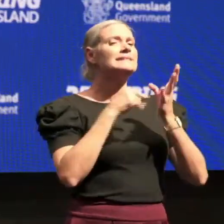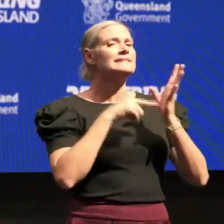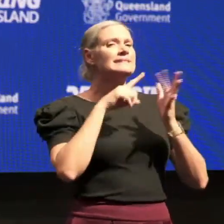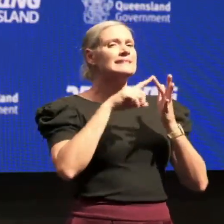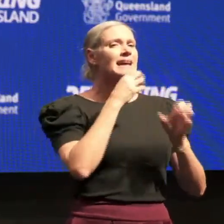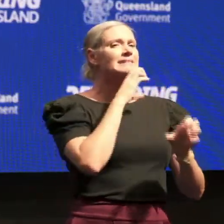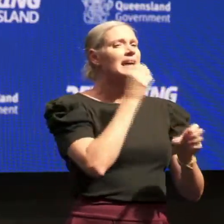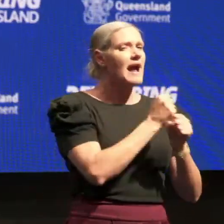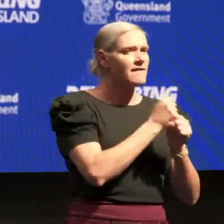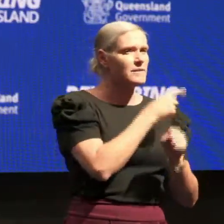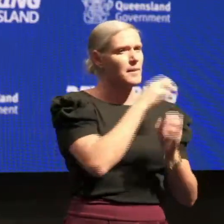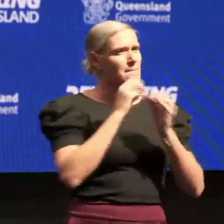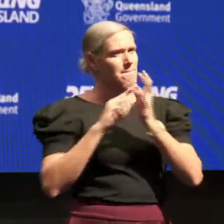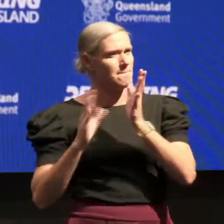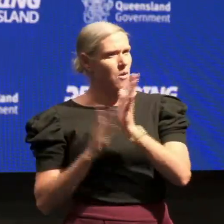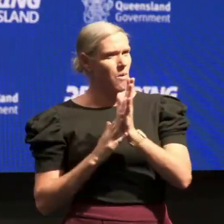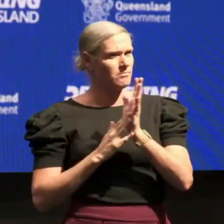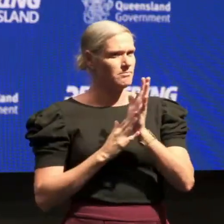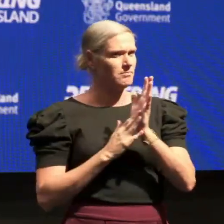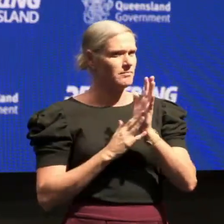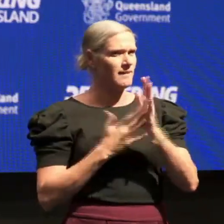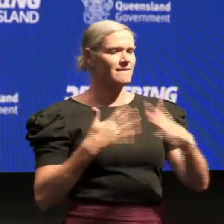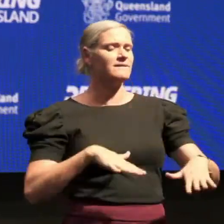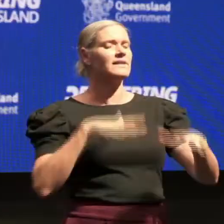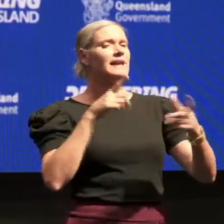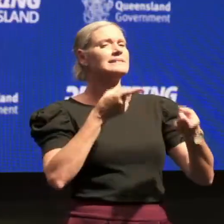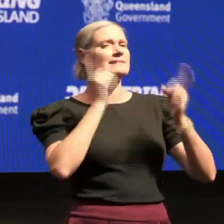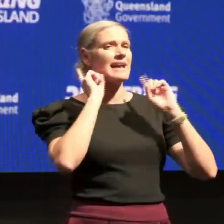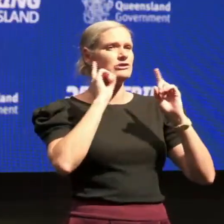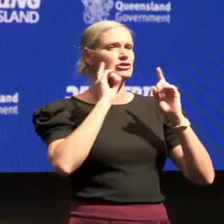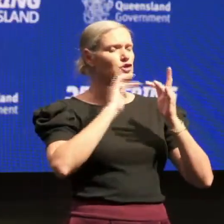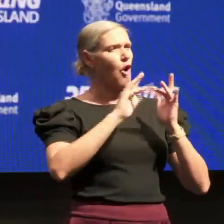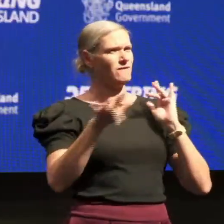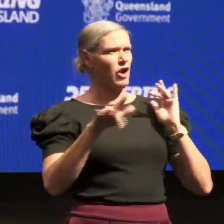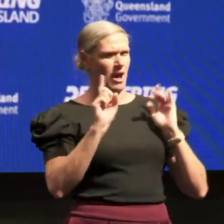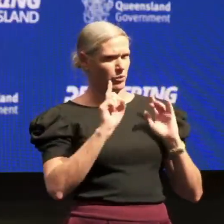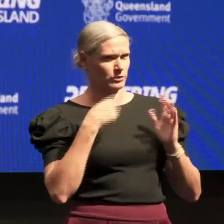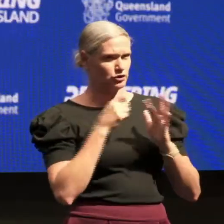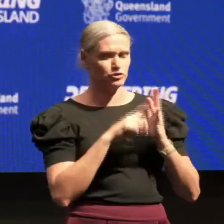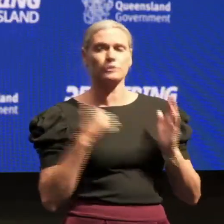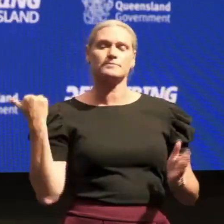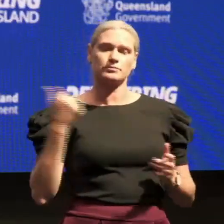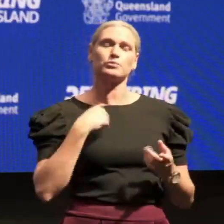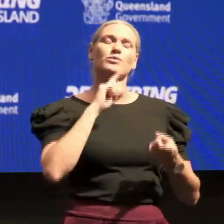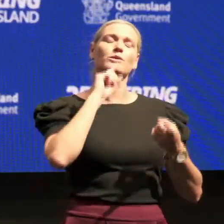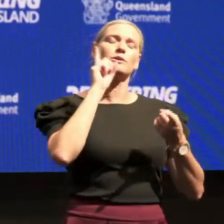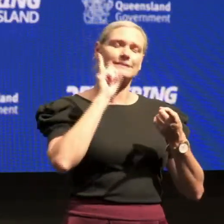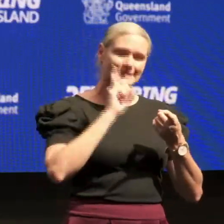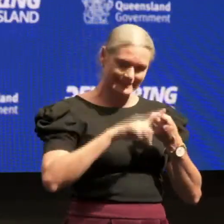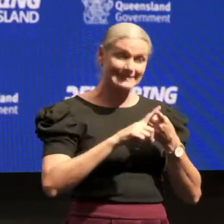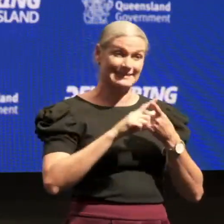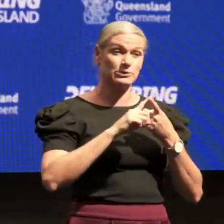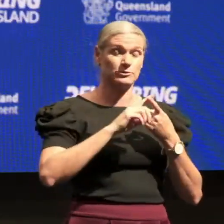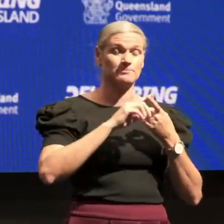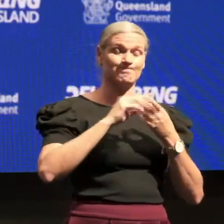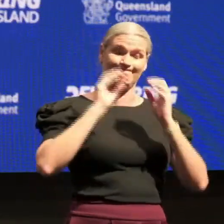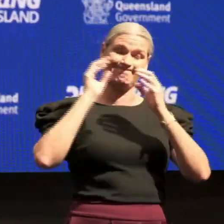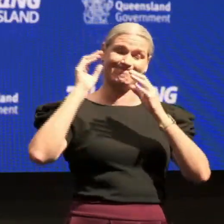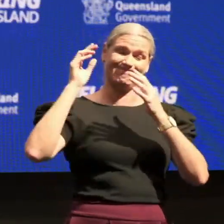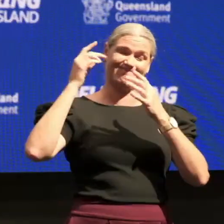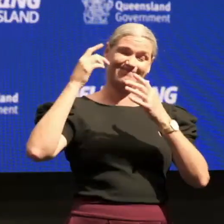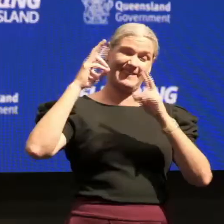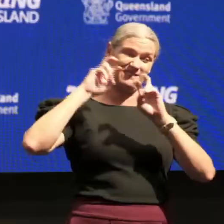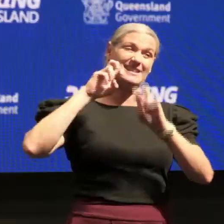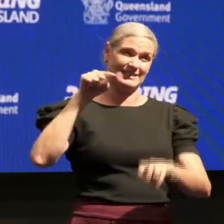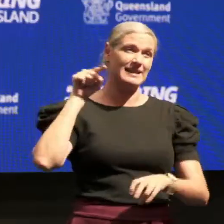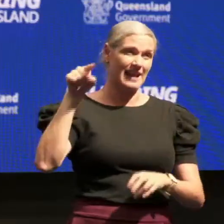the BOM to do with the flood gauges being offline? Well, we'll continue to take that case forward, and in the end,